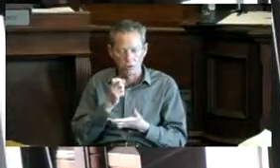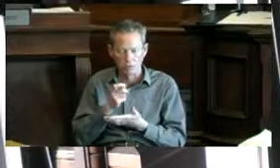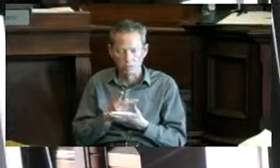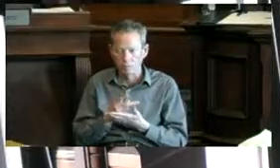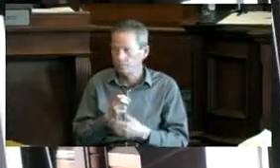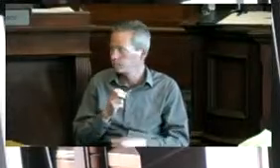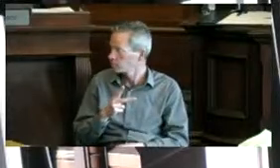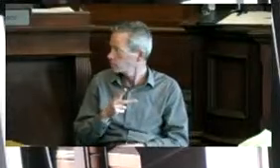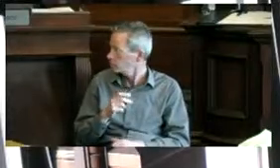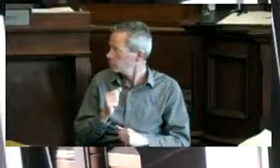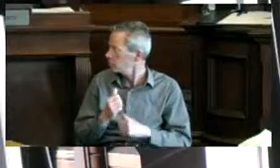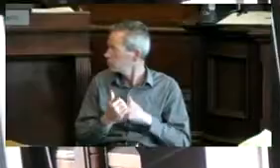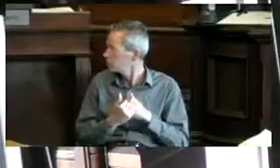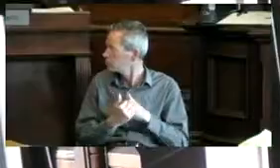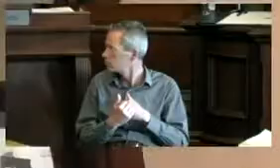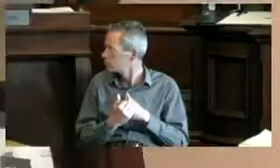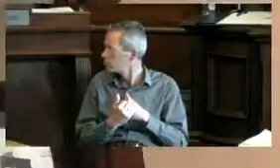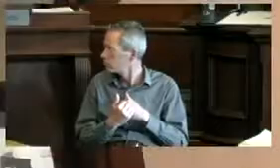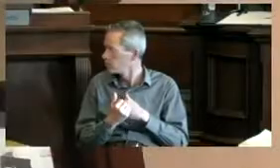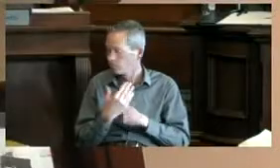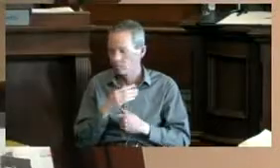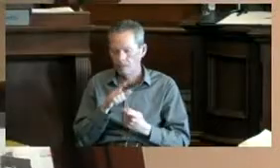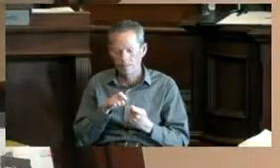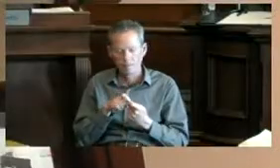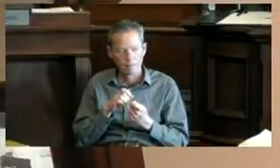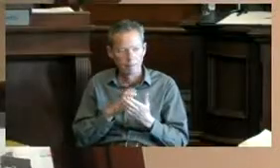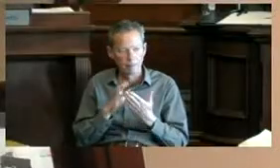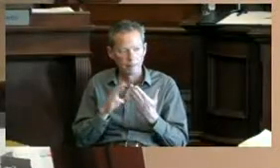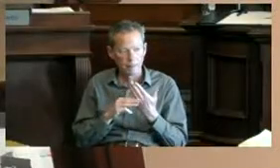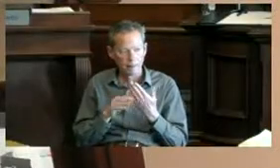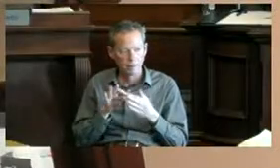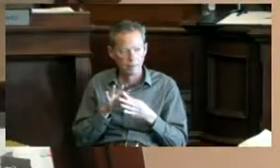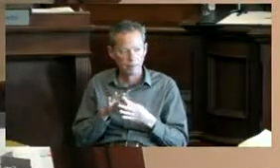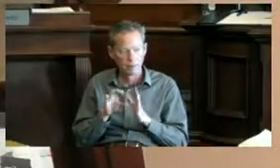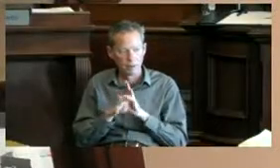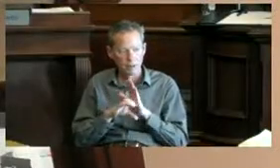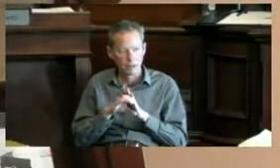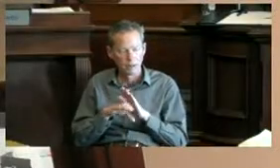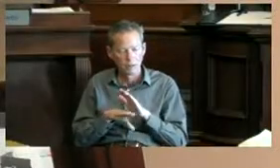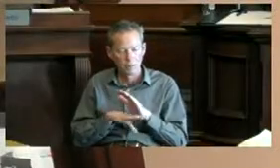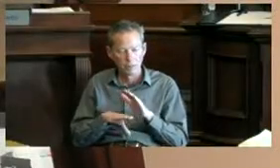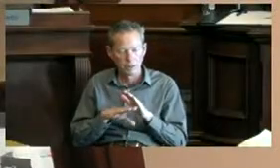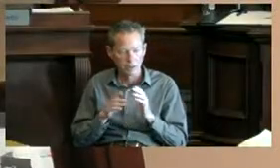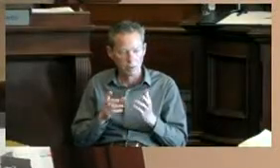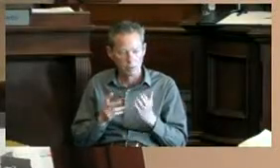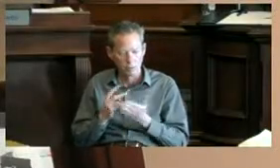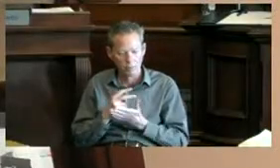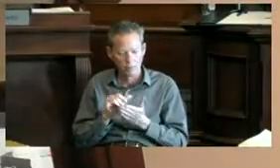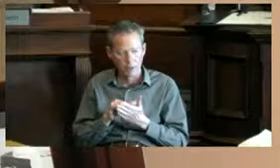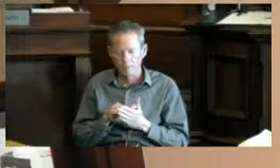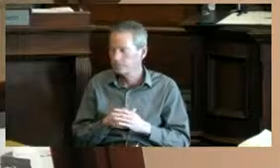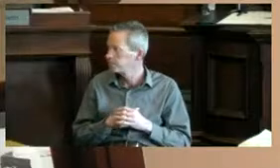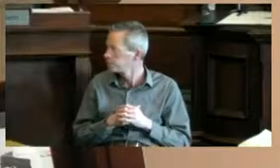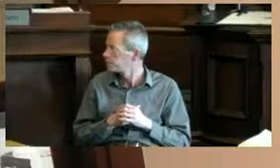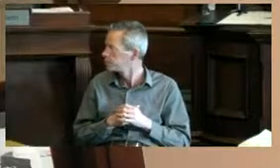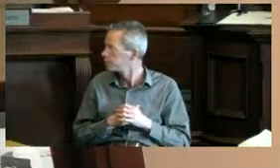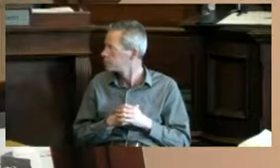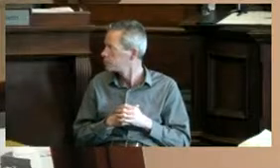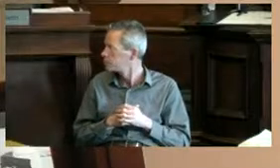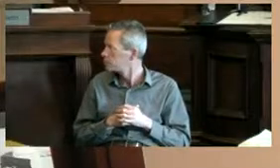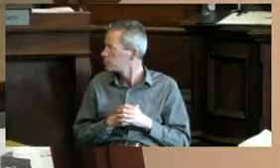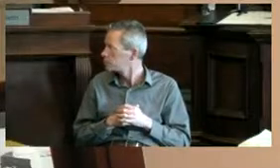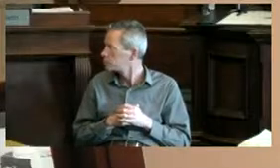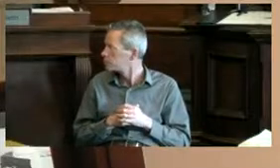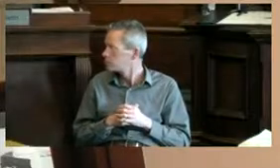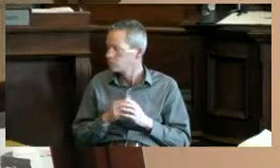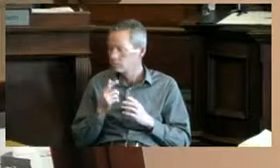Okay, if you could send over the specific curricula regarding a character-based education that they're doing, I'd like to review that. You know, is